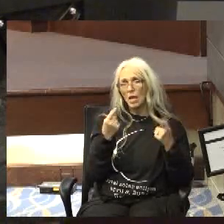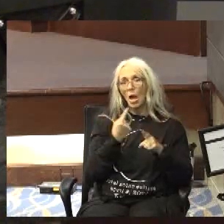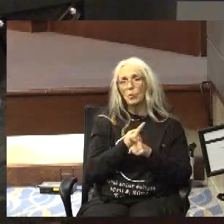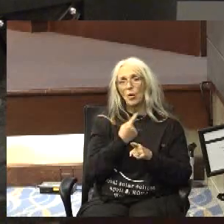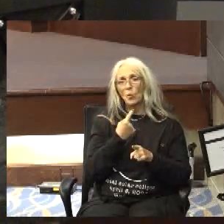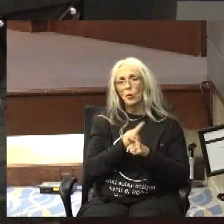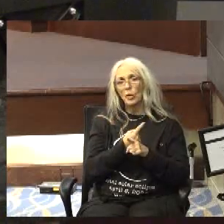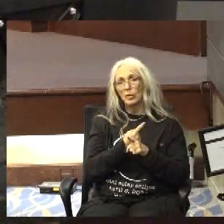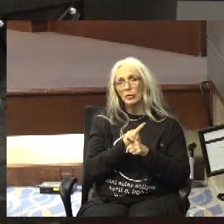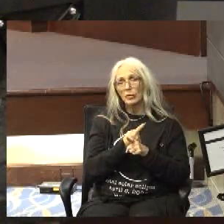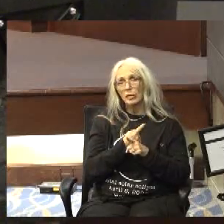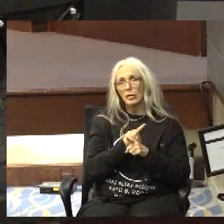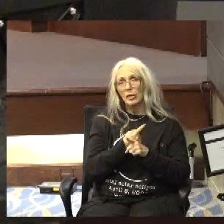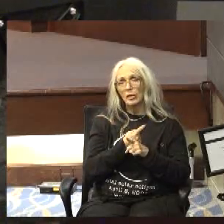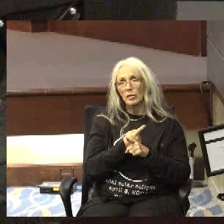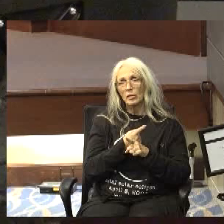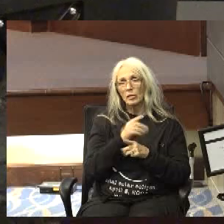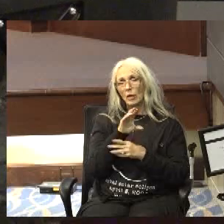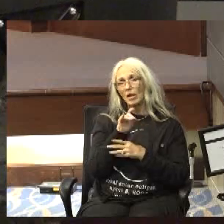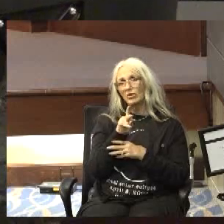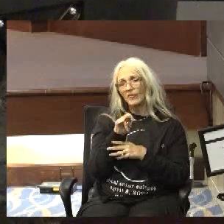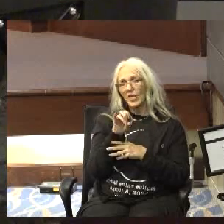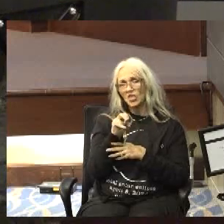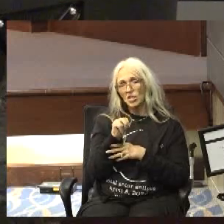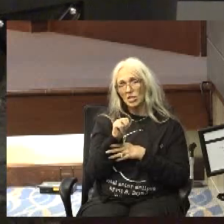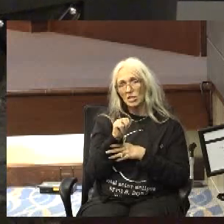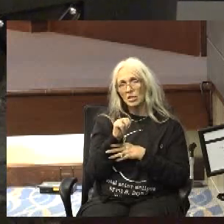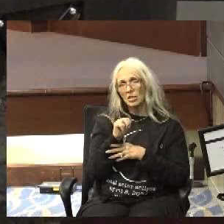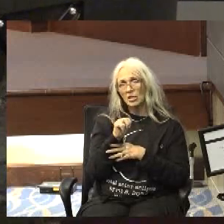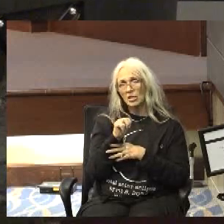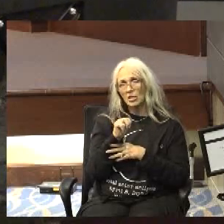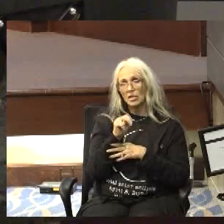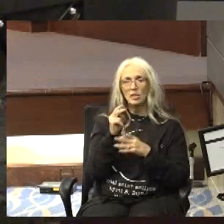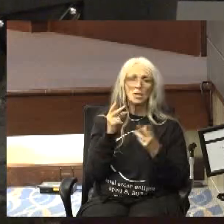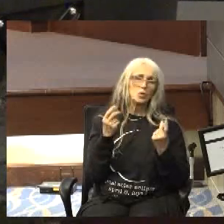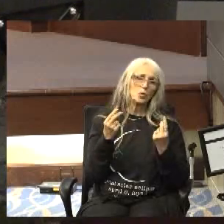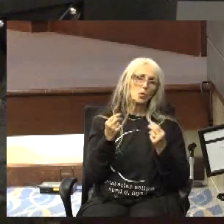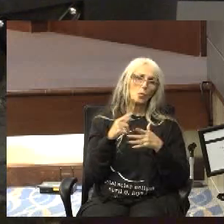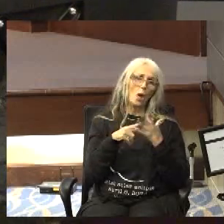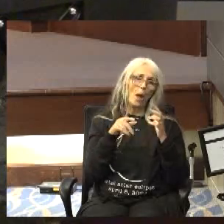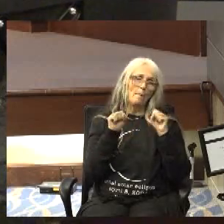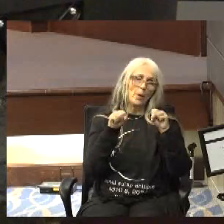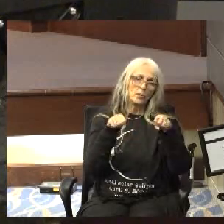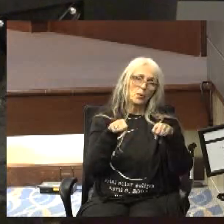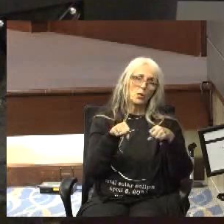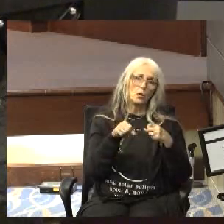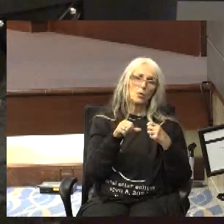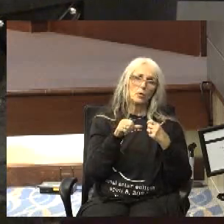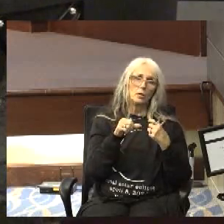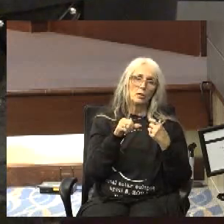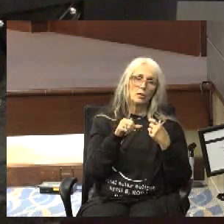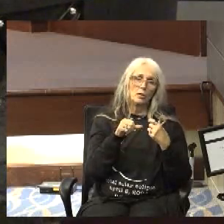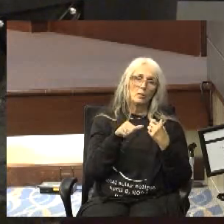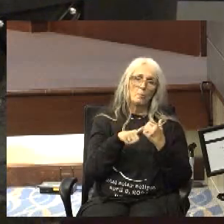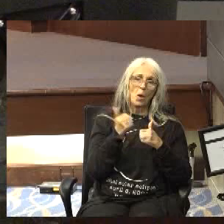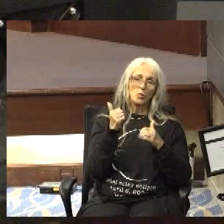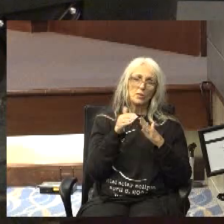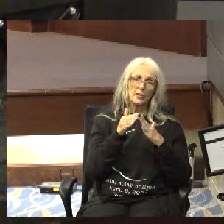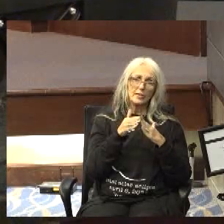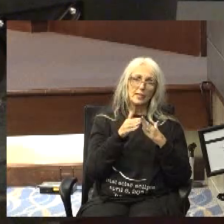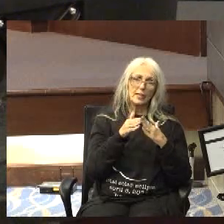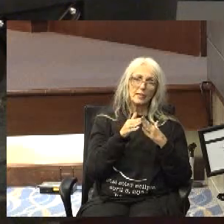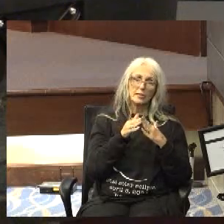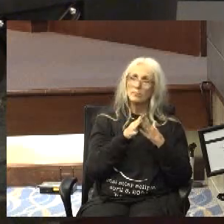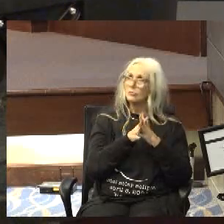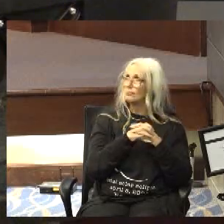appropriately highlighted it is conservation. Let's do what we can which most other cities are doing, as you